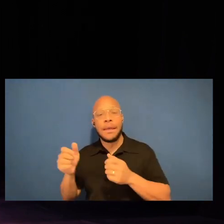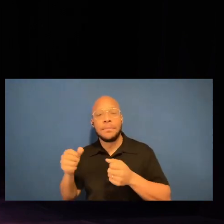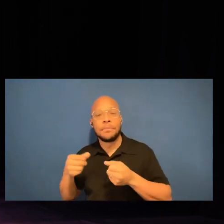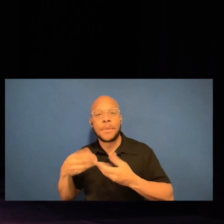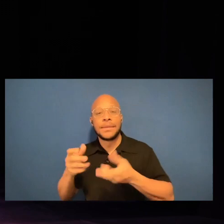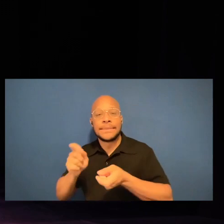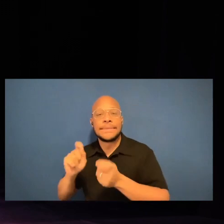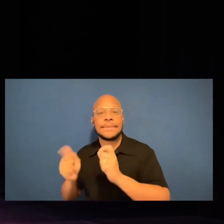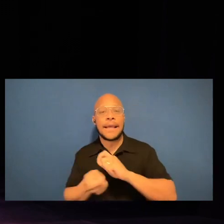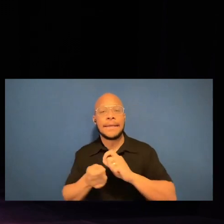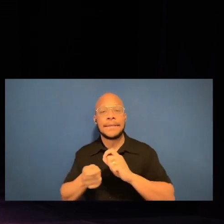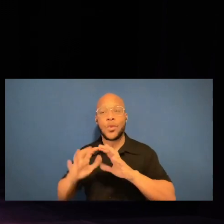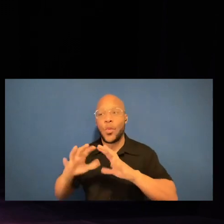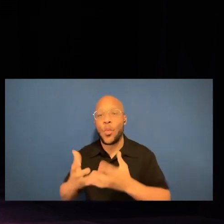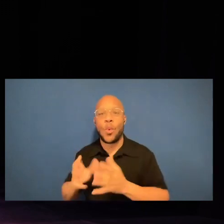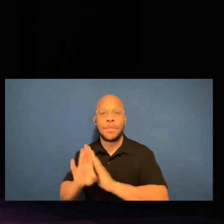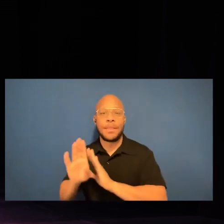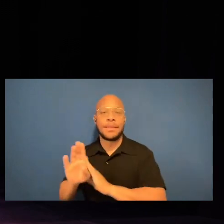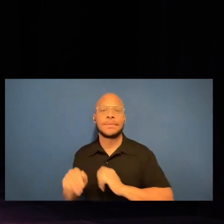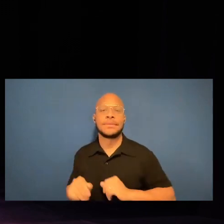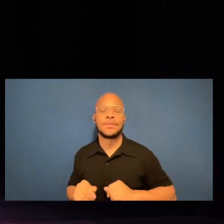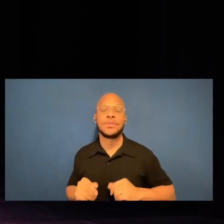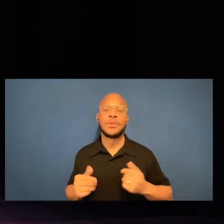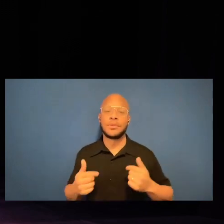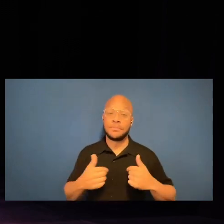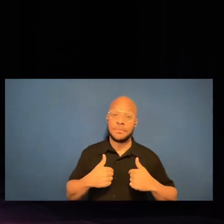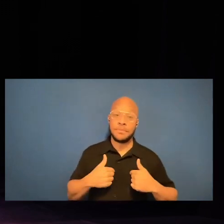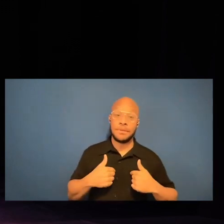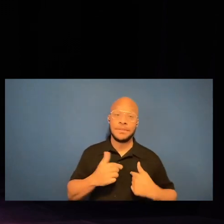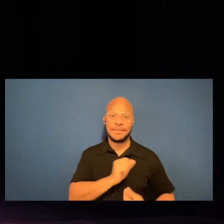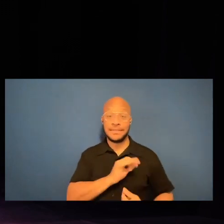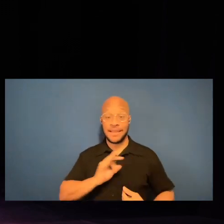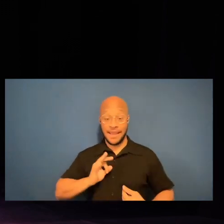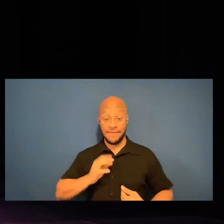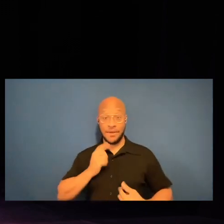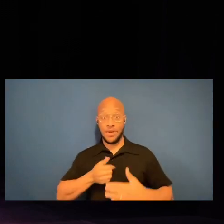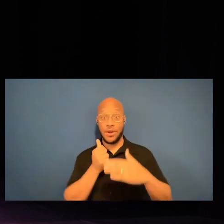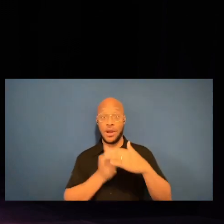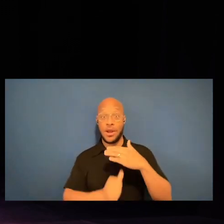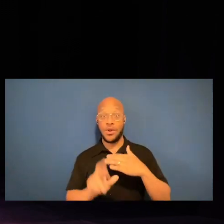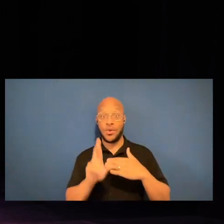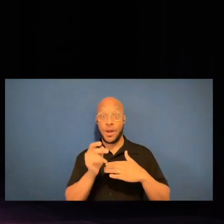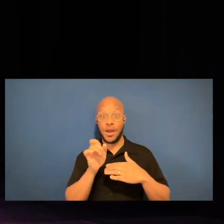festival to two of the most amazing individuals in our family of friends.